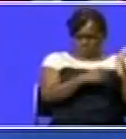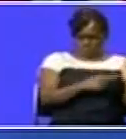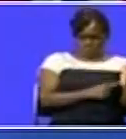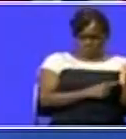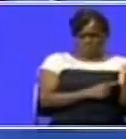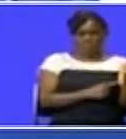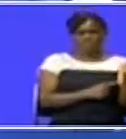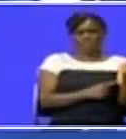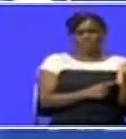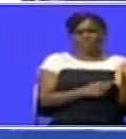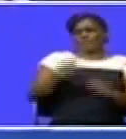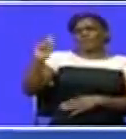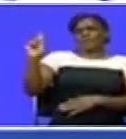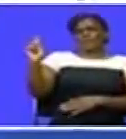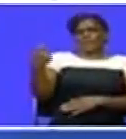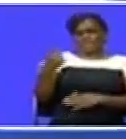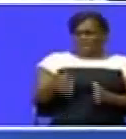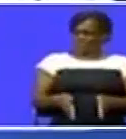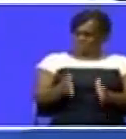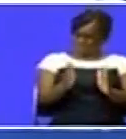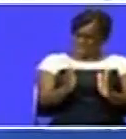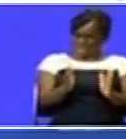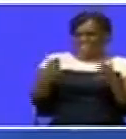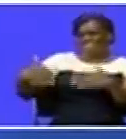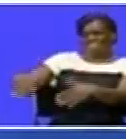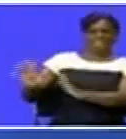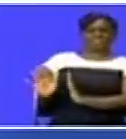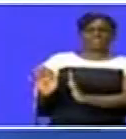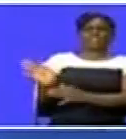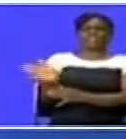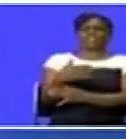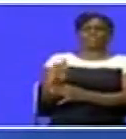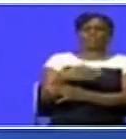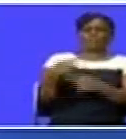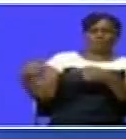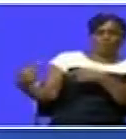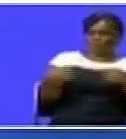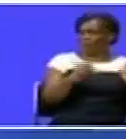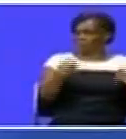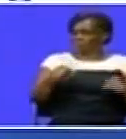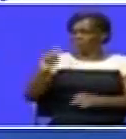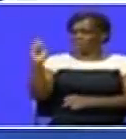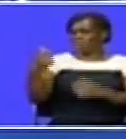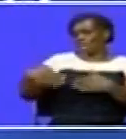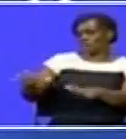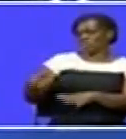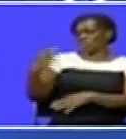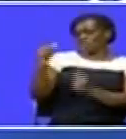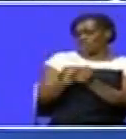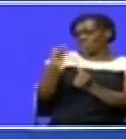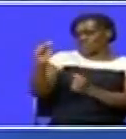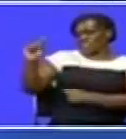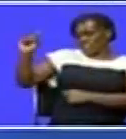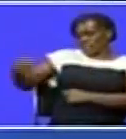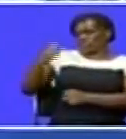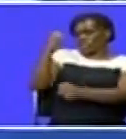14th summit. Kenya's route seemingly abandoned in a diplomatic standoff that could see Kenya lose up to 15,000